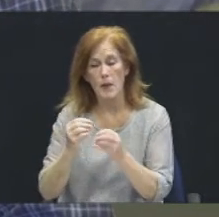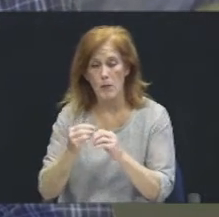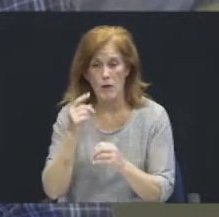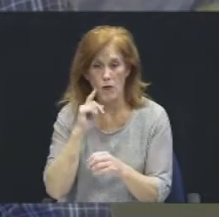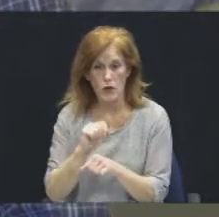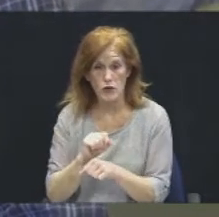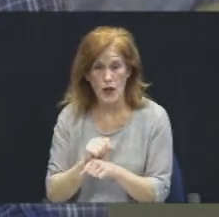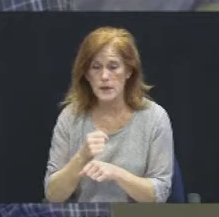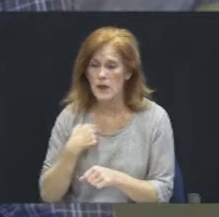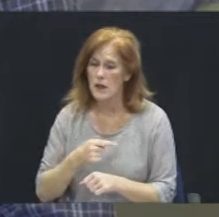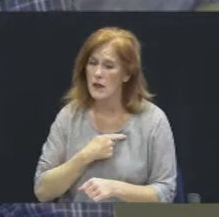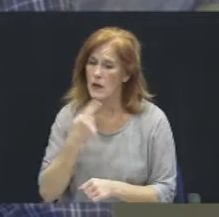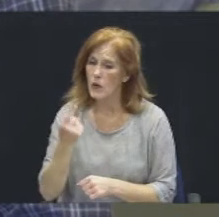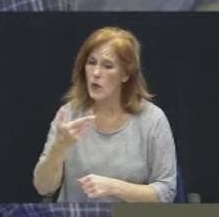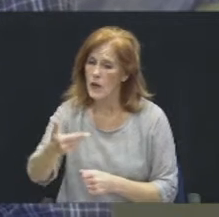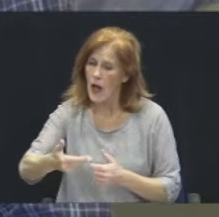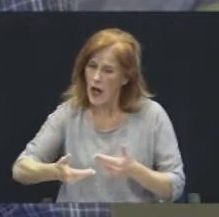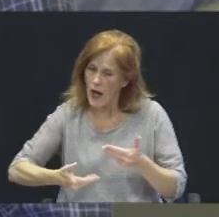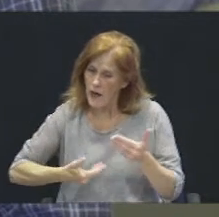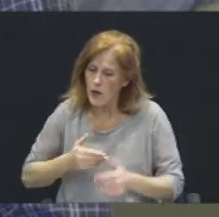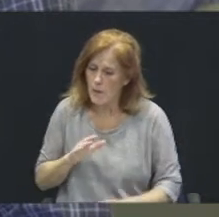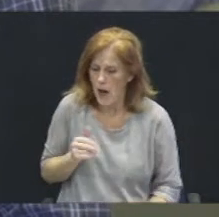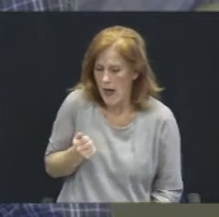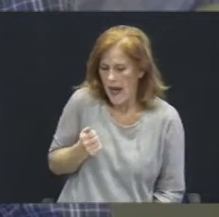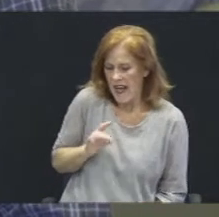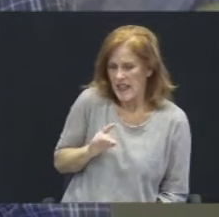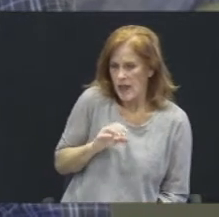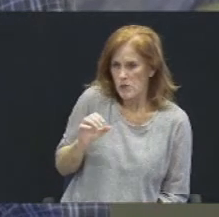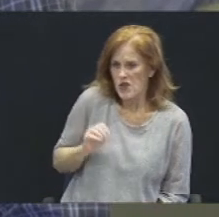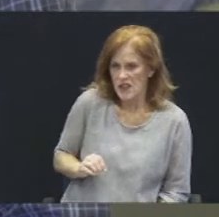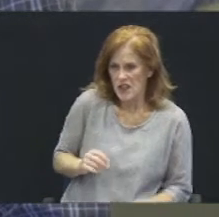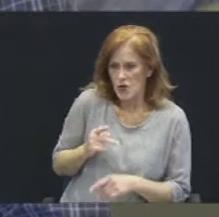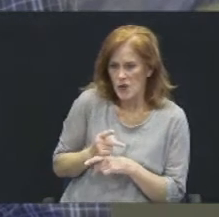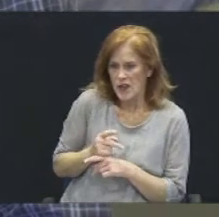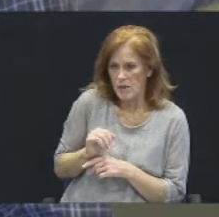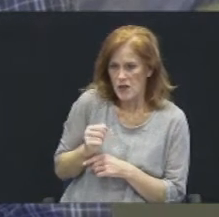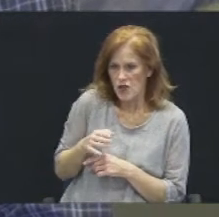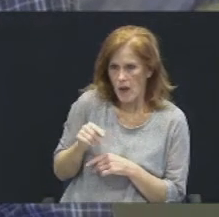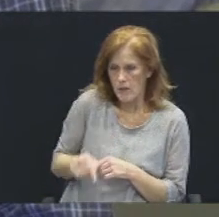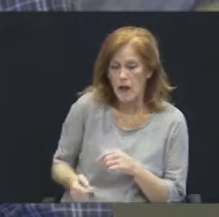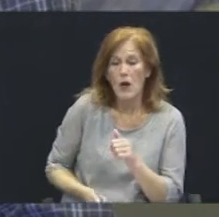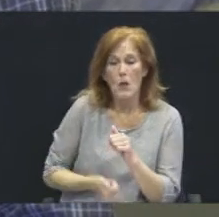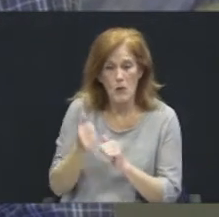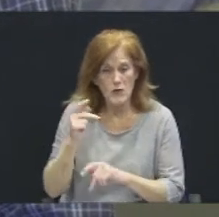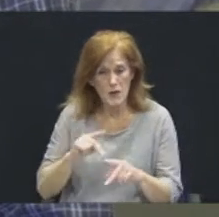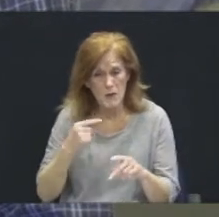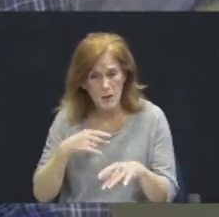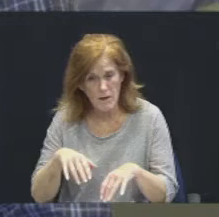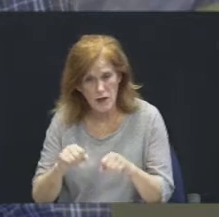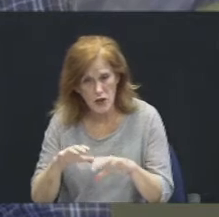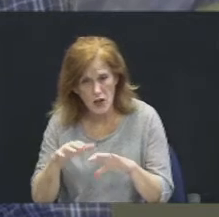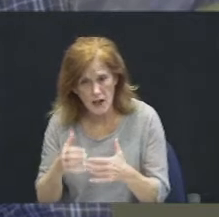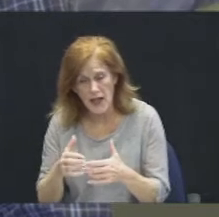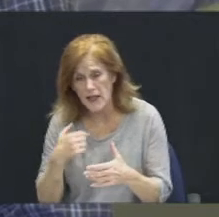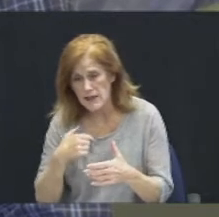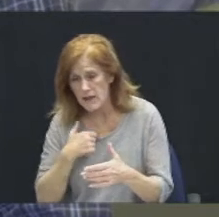only hiring about 18% on campus. Right. So the majority of